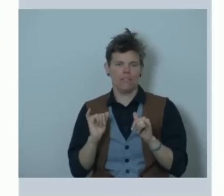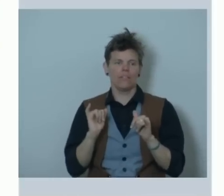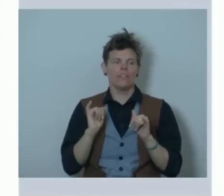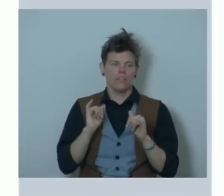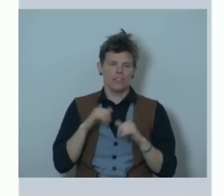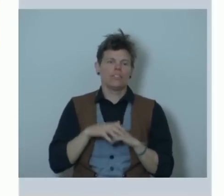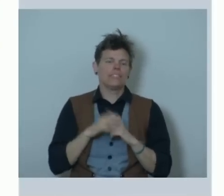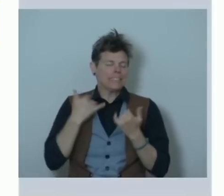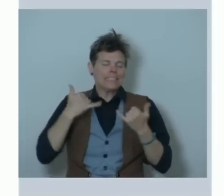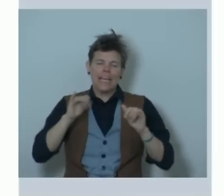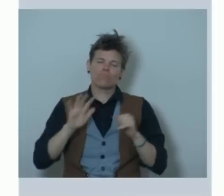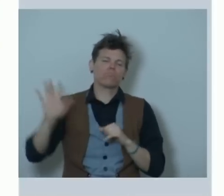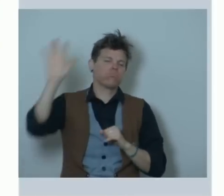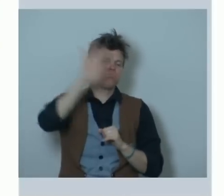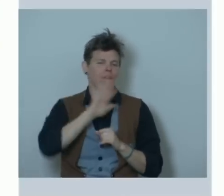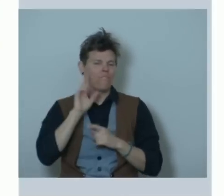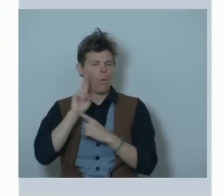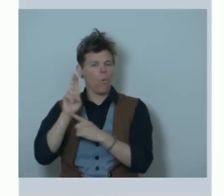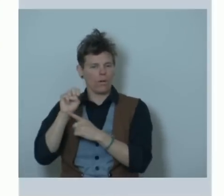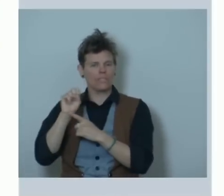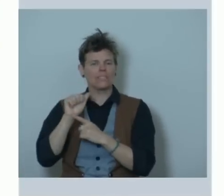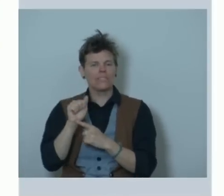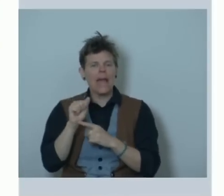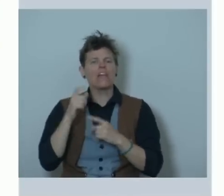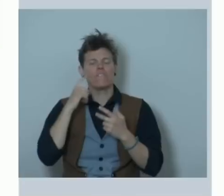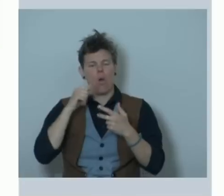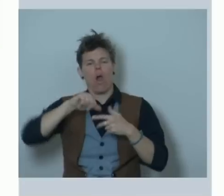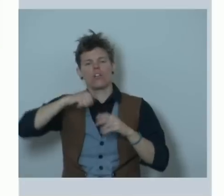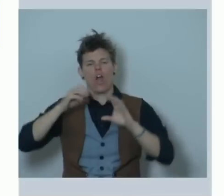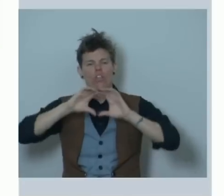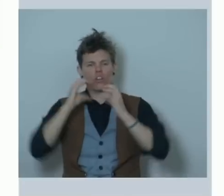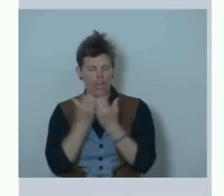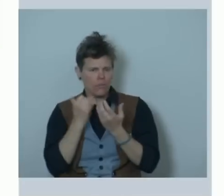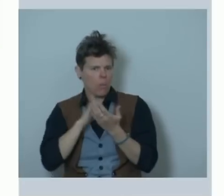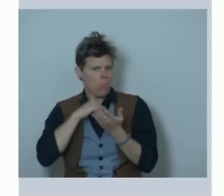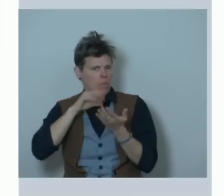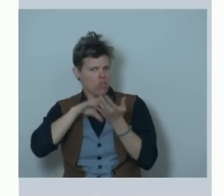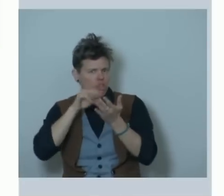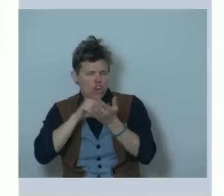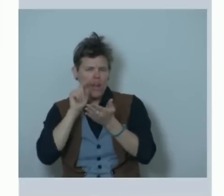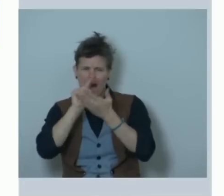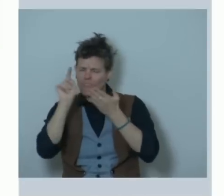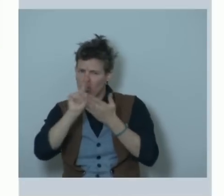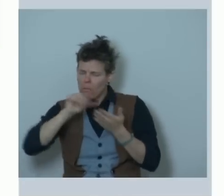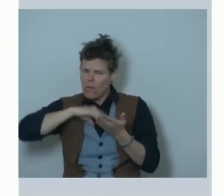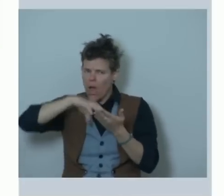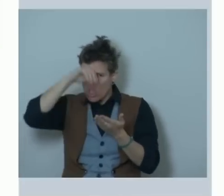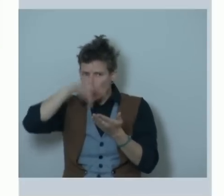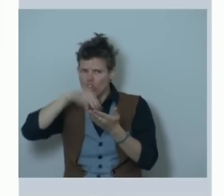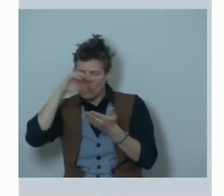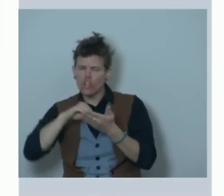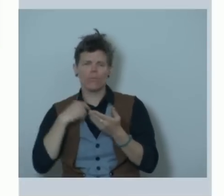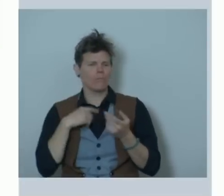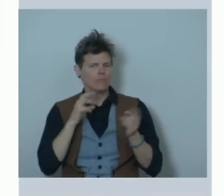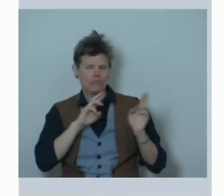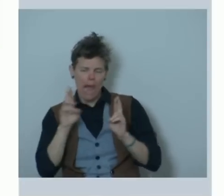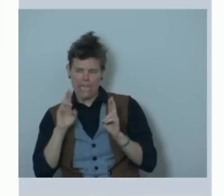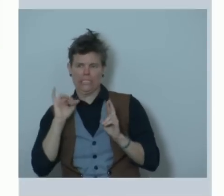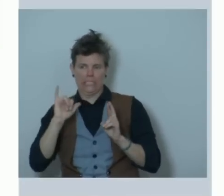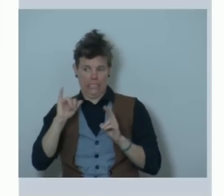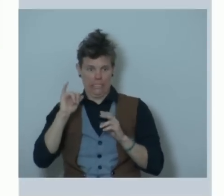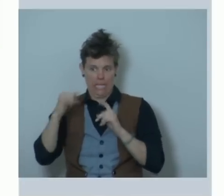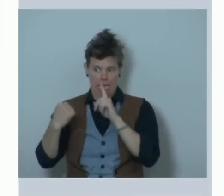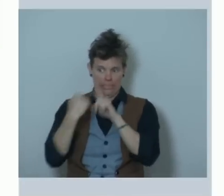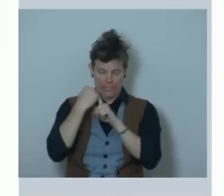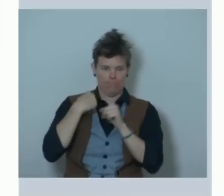of the other category. There are going to be things that we learn every week, and so we need to be ready to make those decisions when we have the data. All